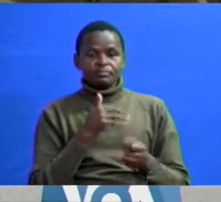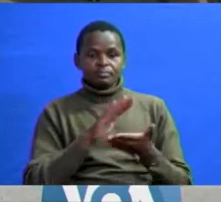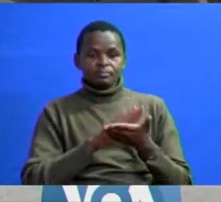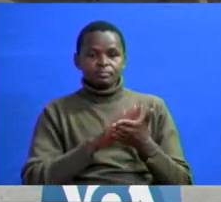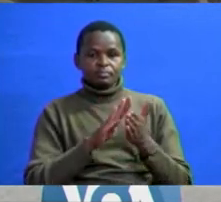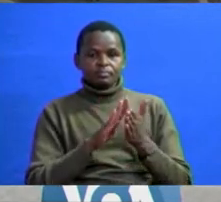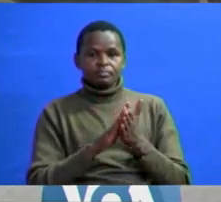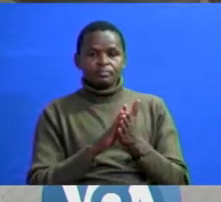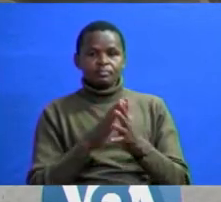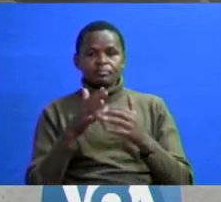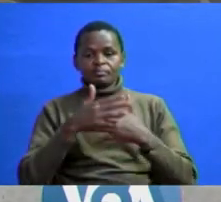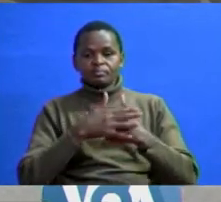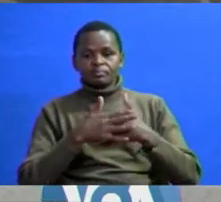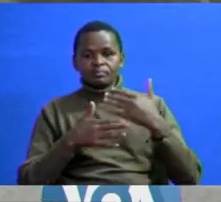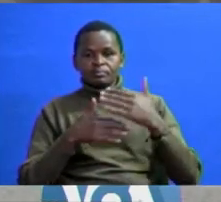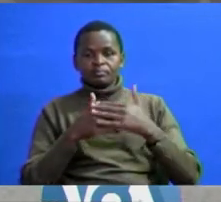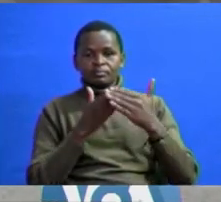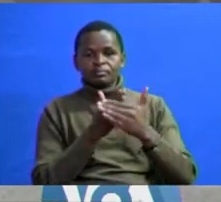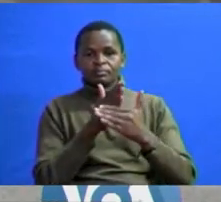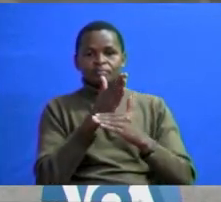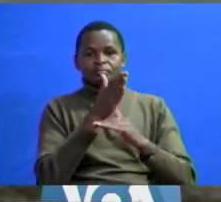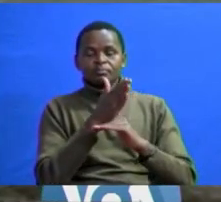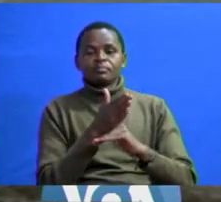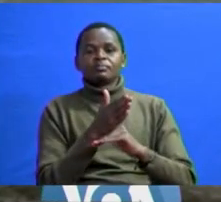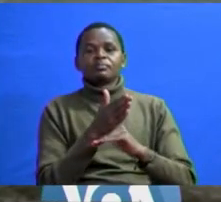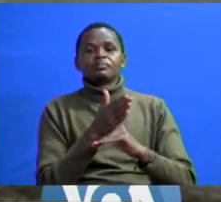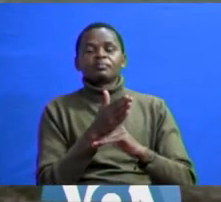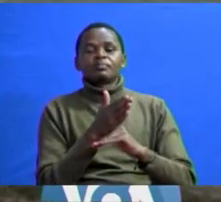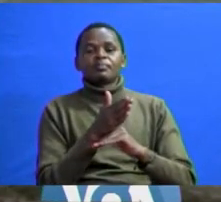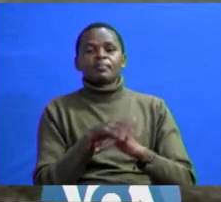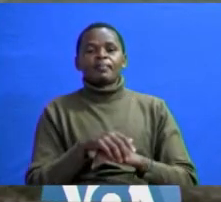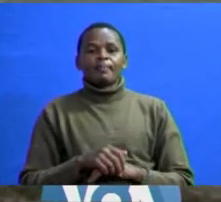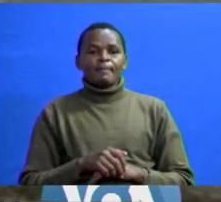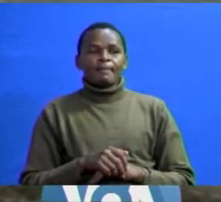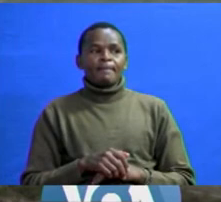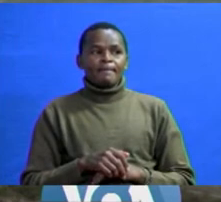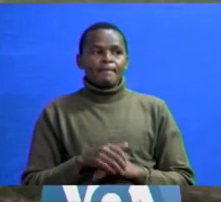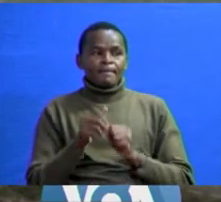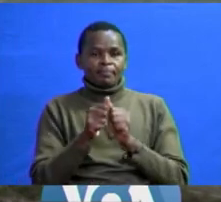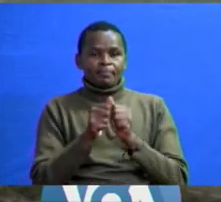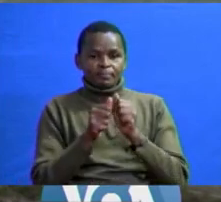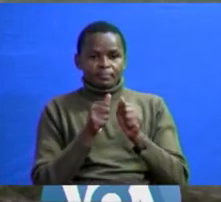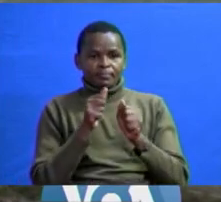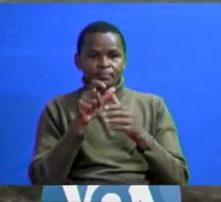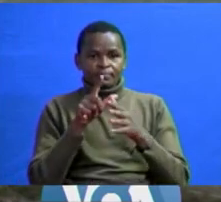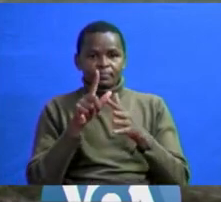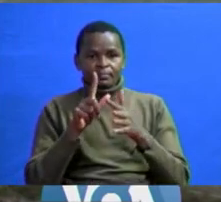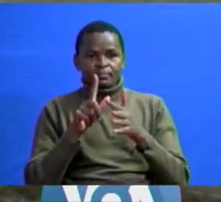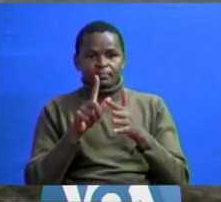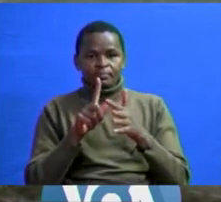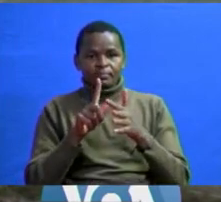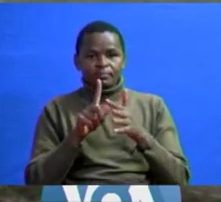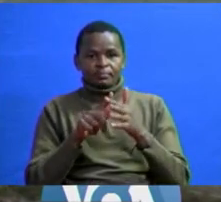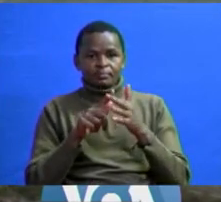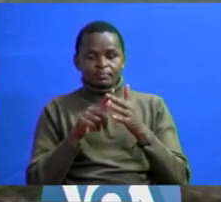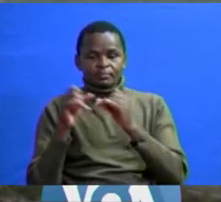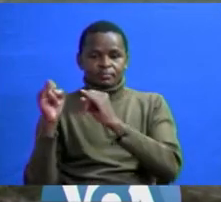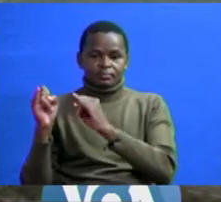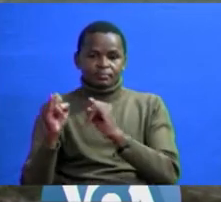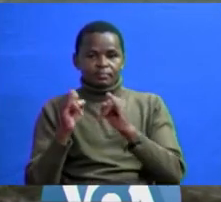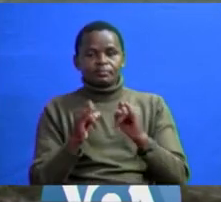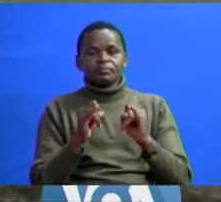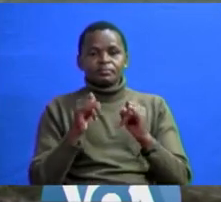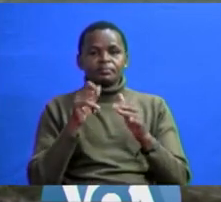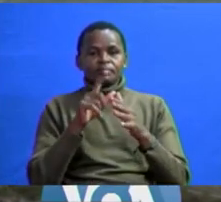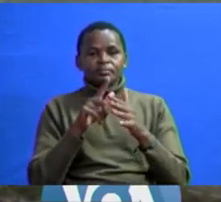more comfortable showing off their weapons in recent months. The South Korean military is calling this an annihilation drill. They've invited dozens of